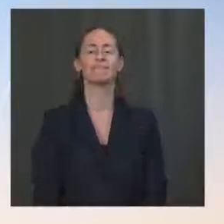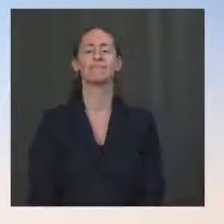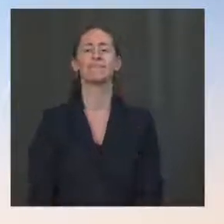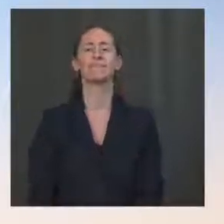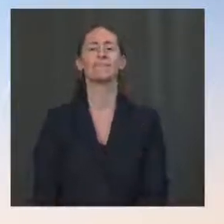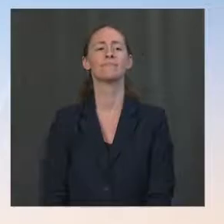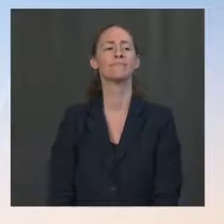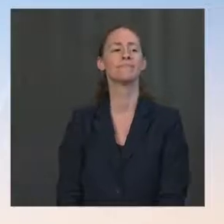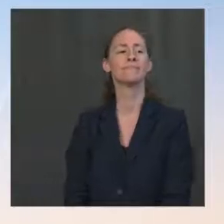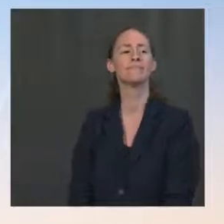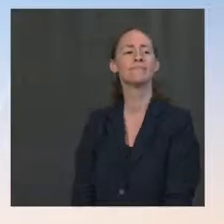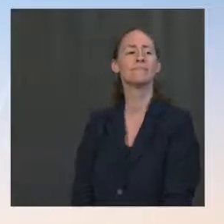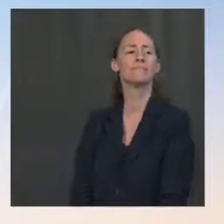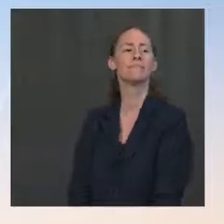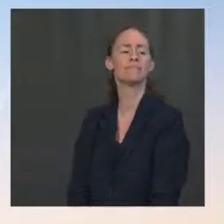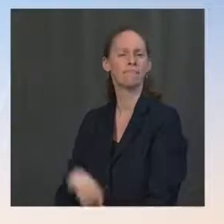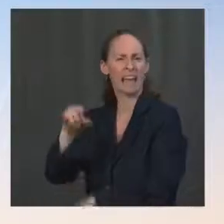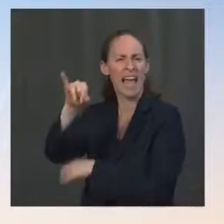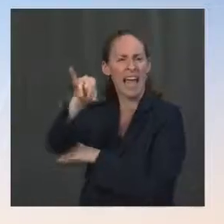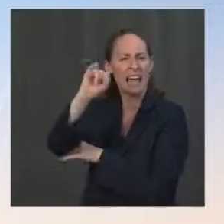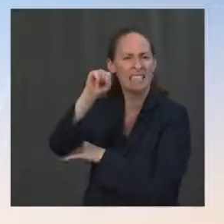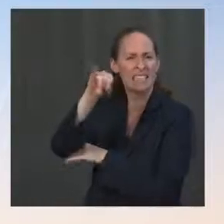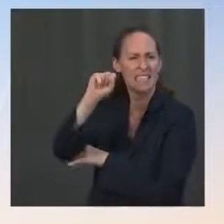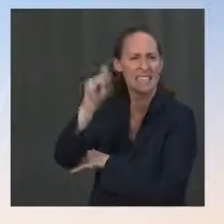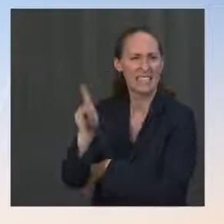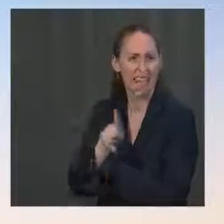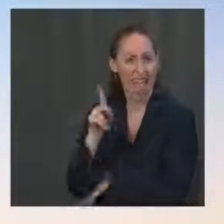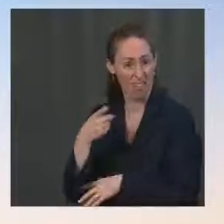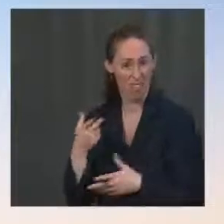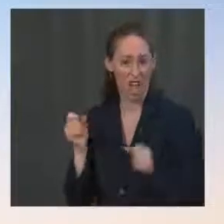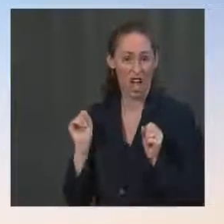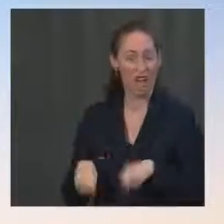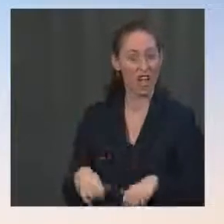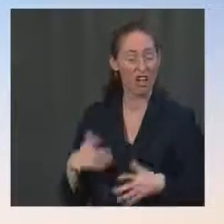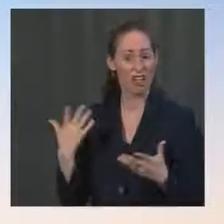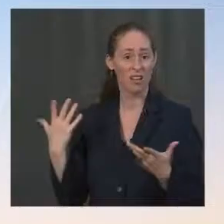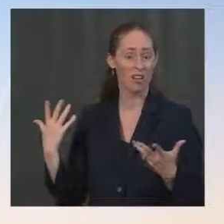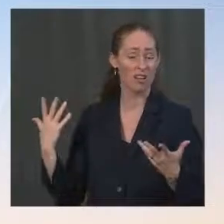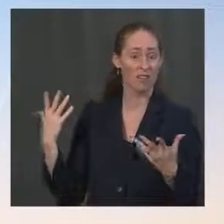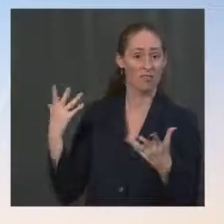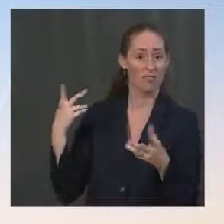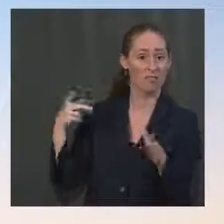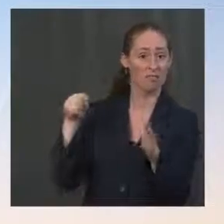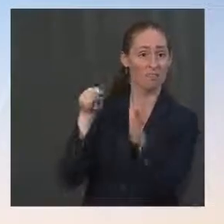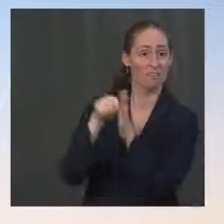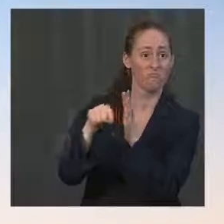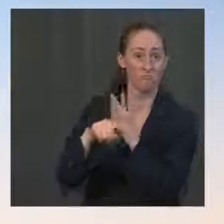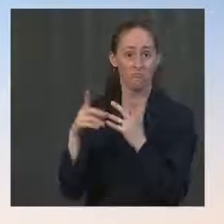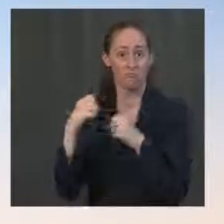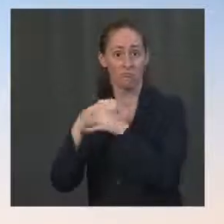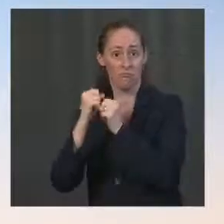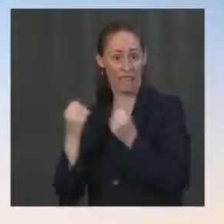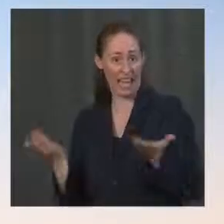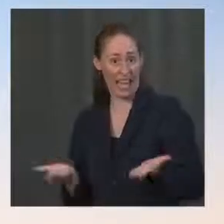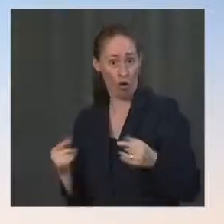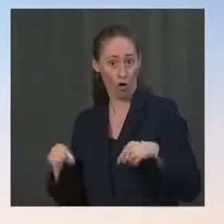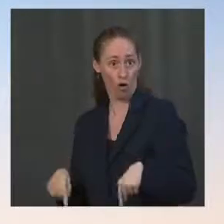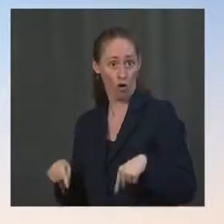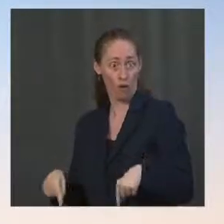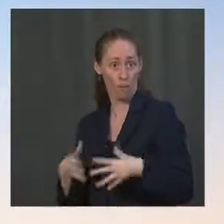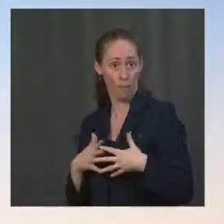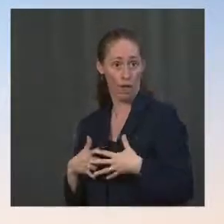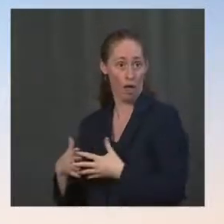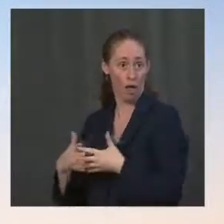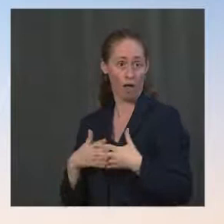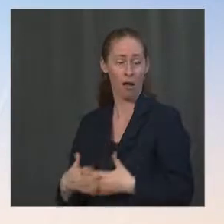has the capability to attack Americans domestically in the United States, or just in Afghanistan at this point? No, that's not an assessment we've made at